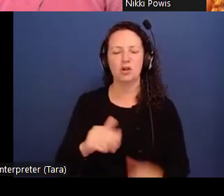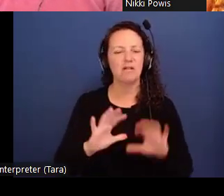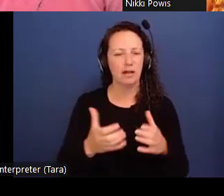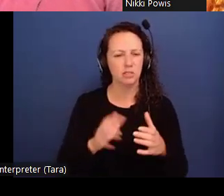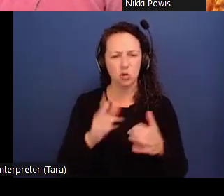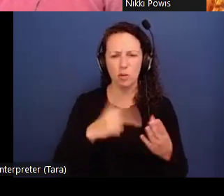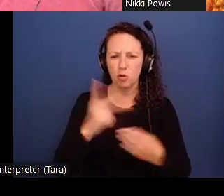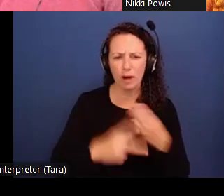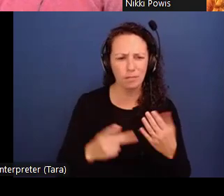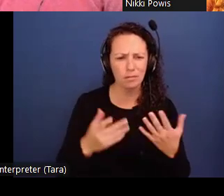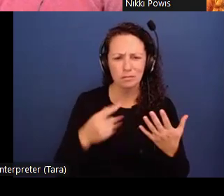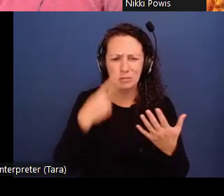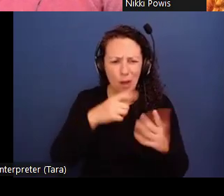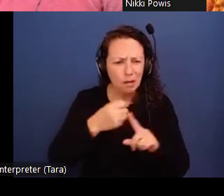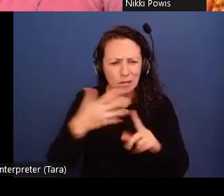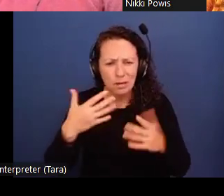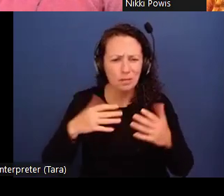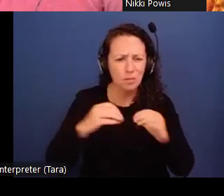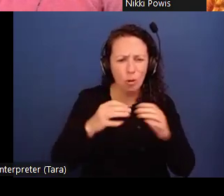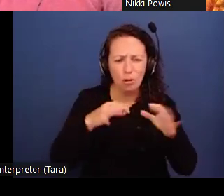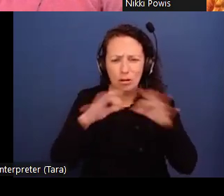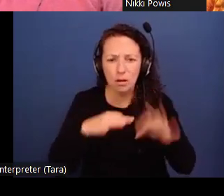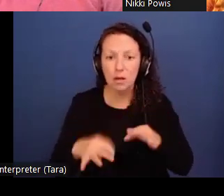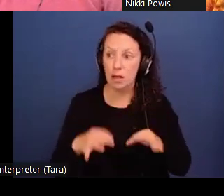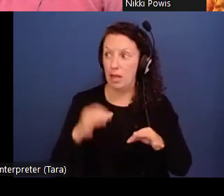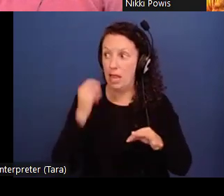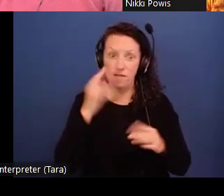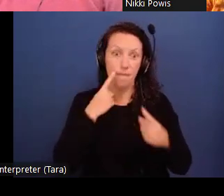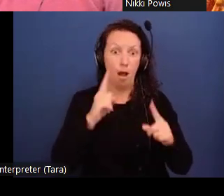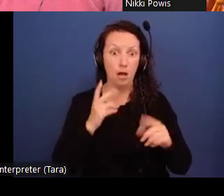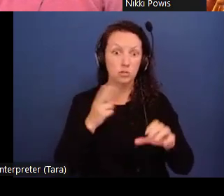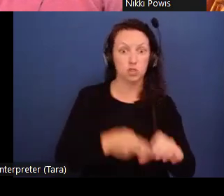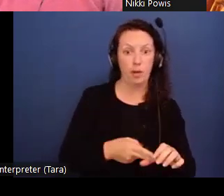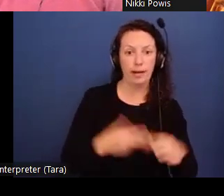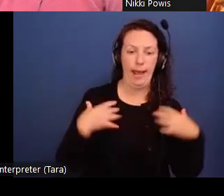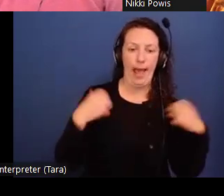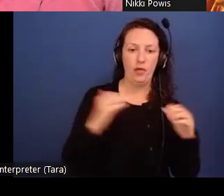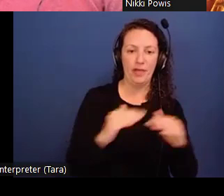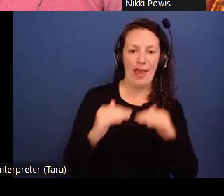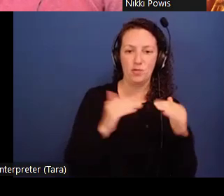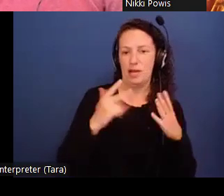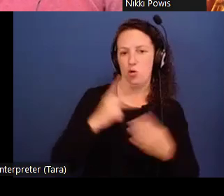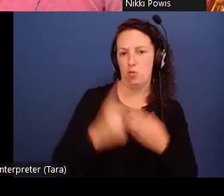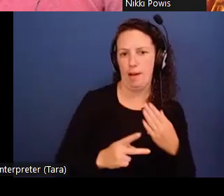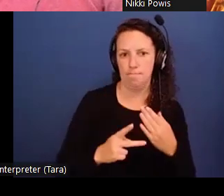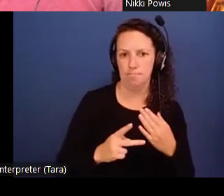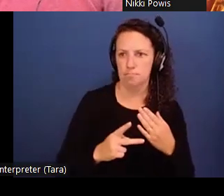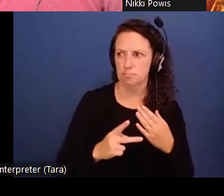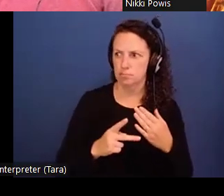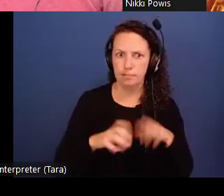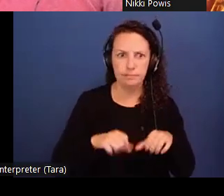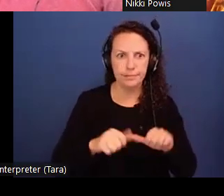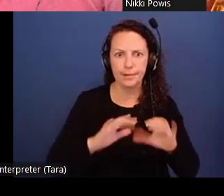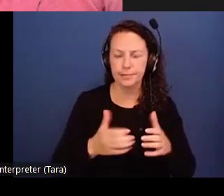an example? So let's say I make it into the health and equity program for 10 weeks. What am I